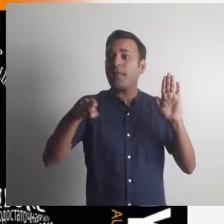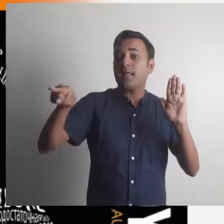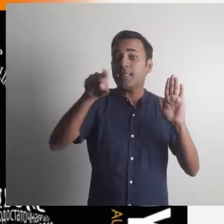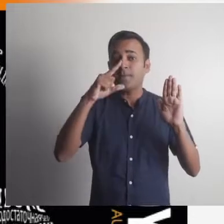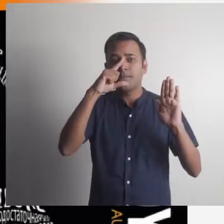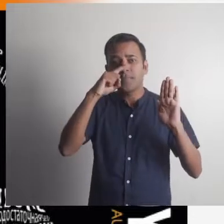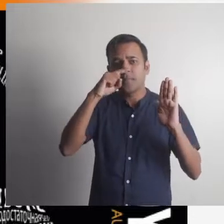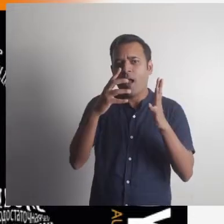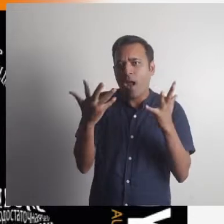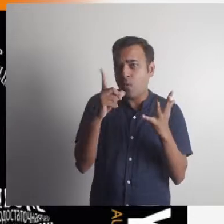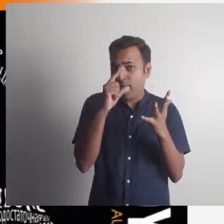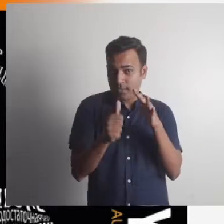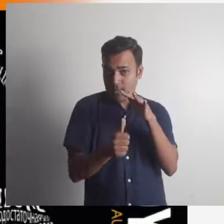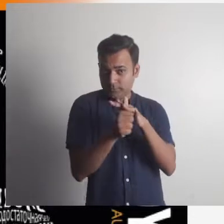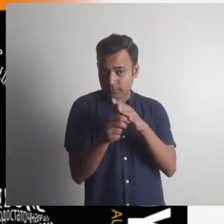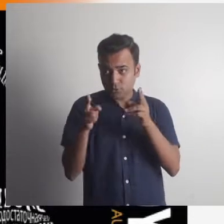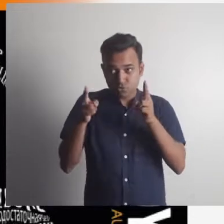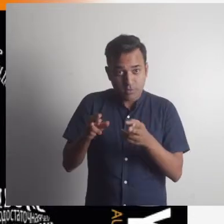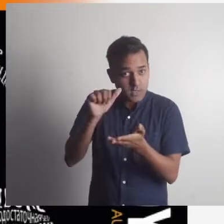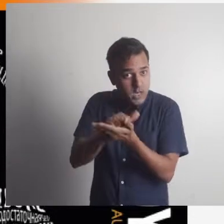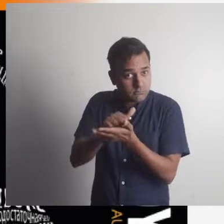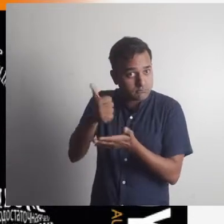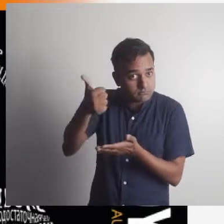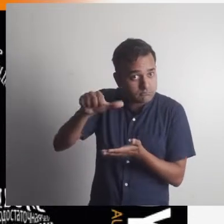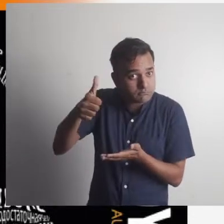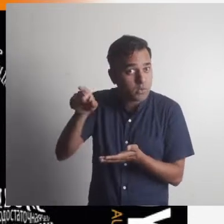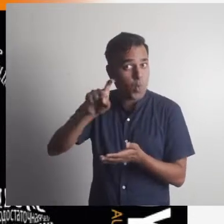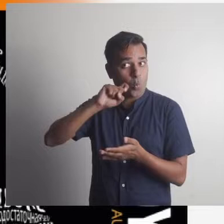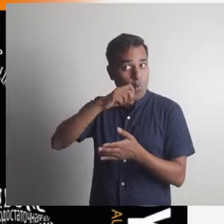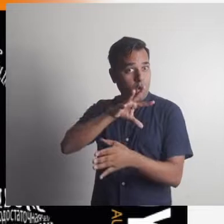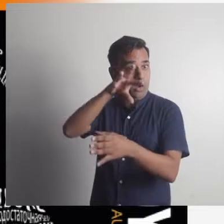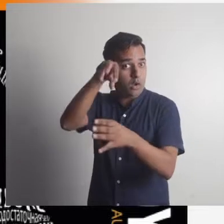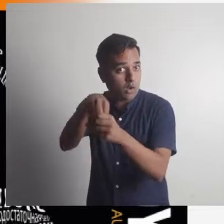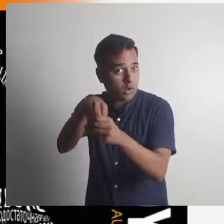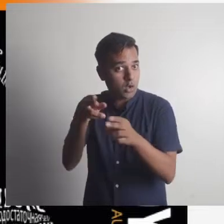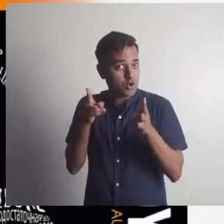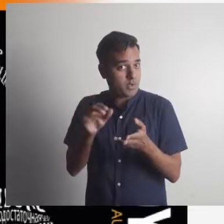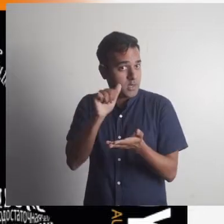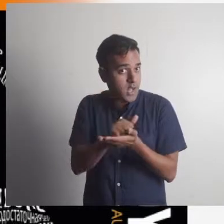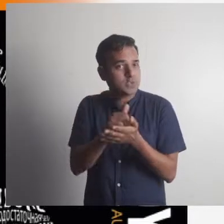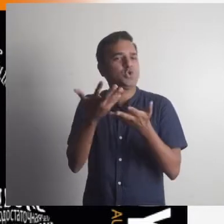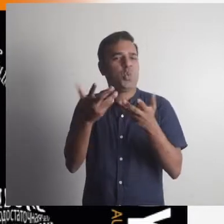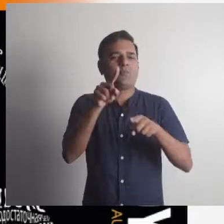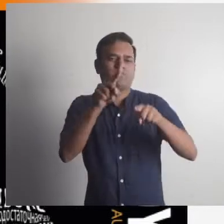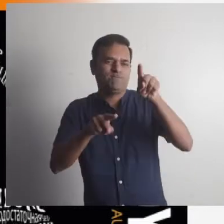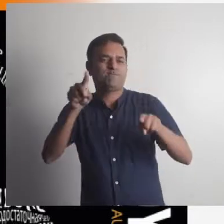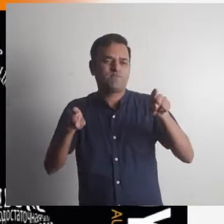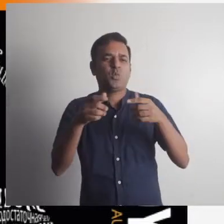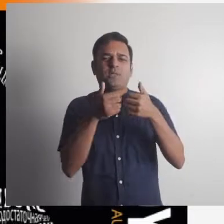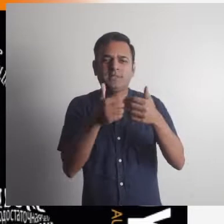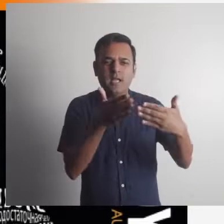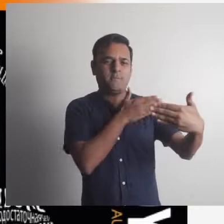not embodied? So in DIVA, from the very beginnings, what we've said is we are going to ascribe to that no matter what set of work